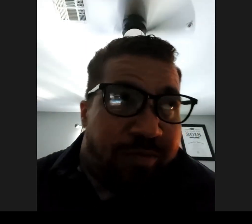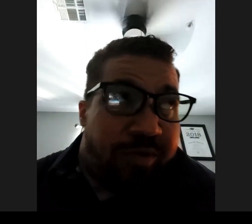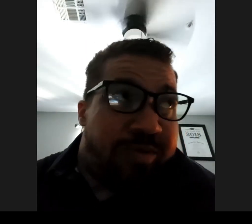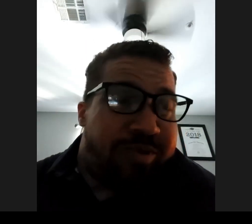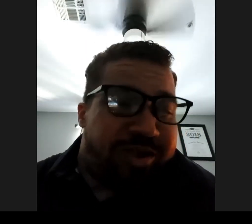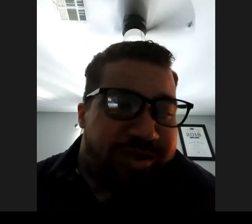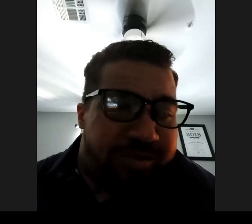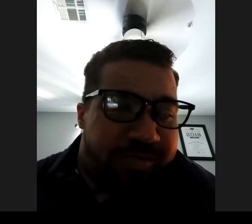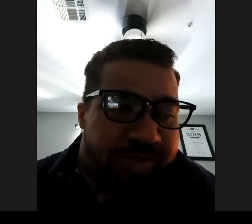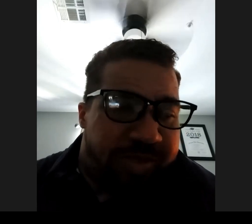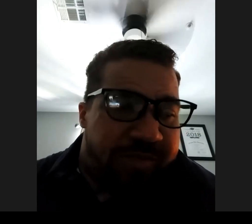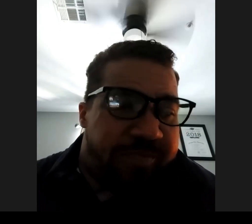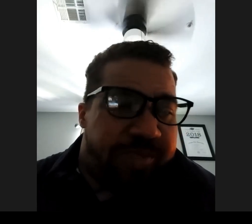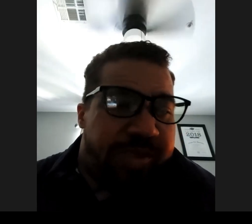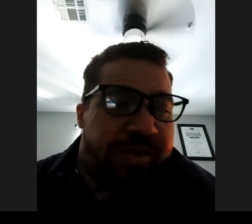One moment, please.